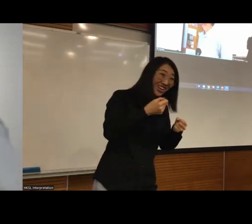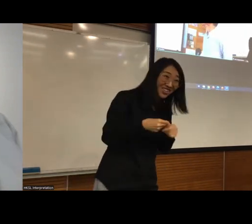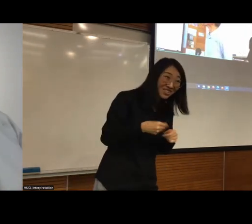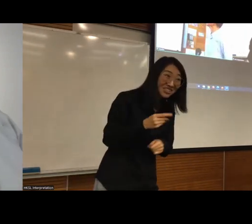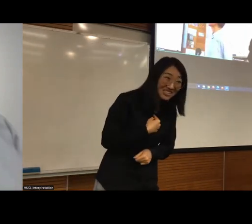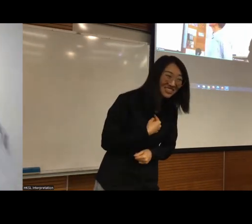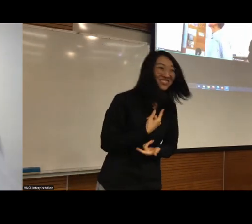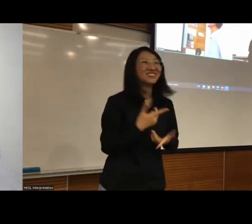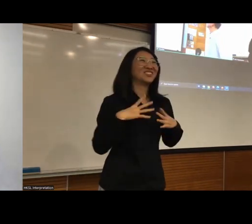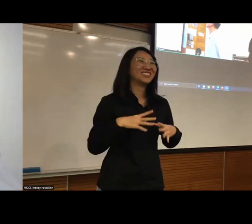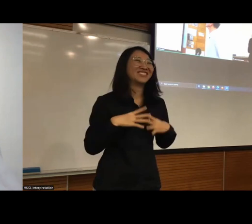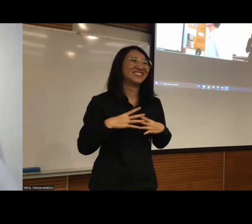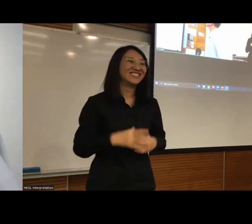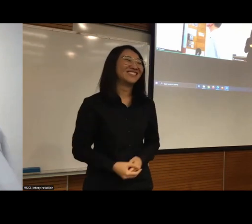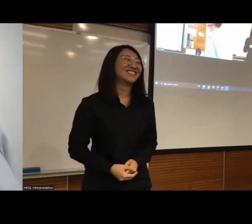other questions.